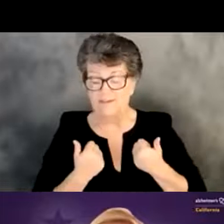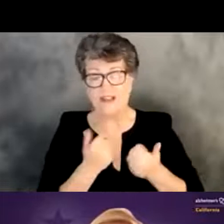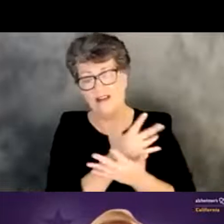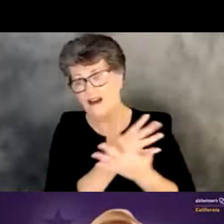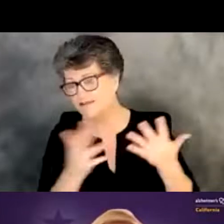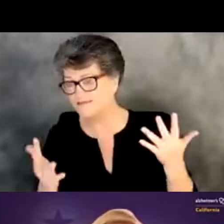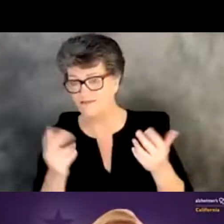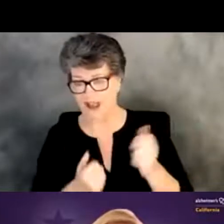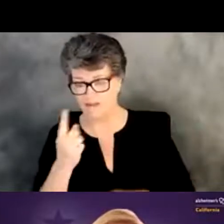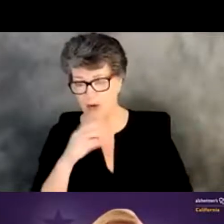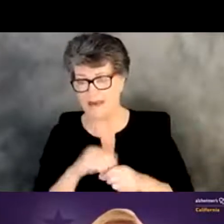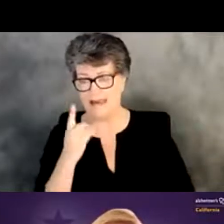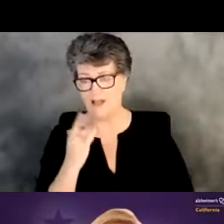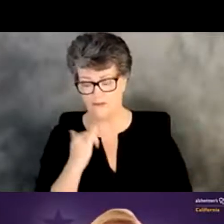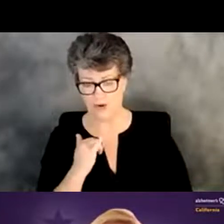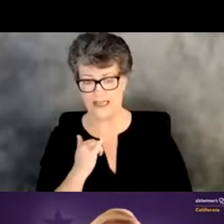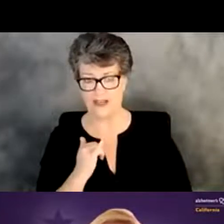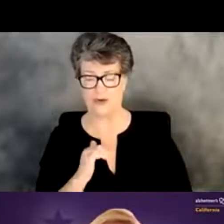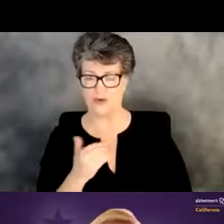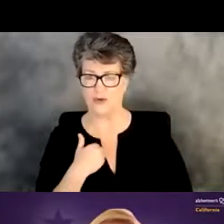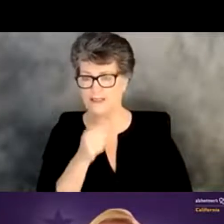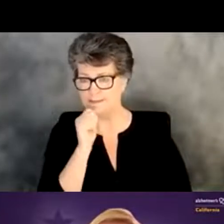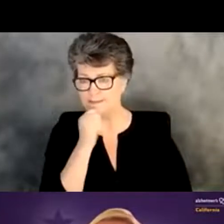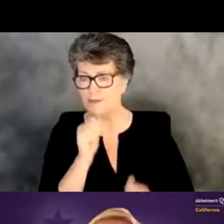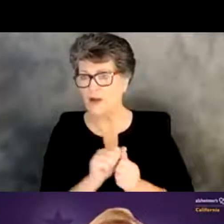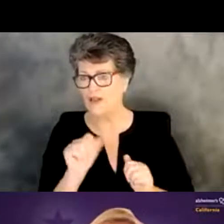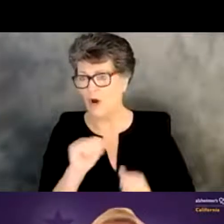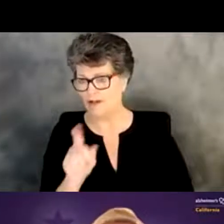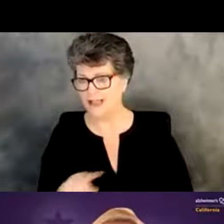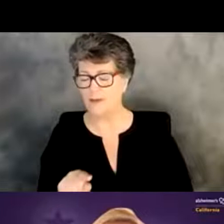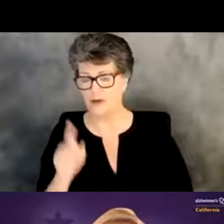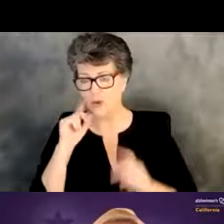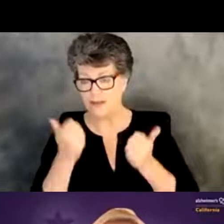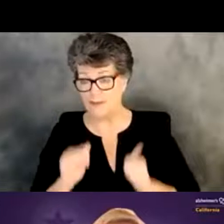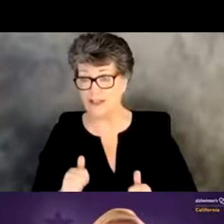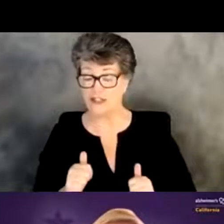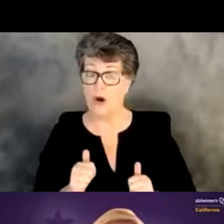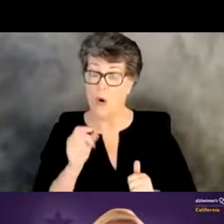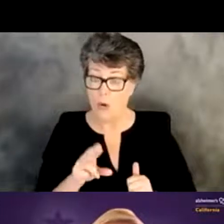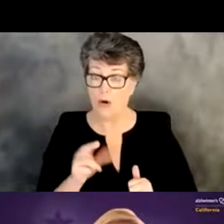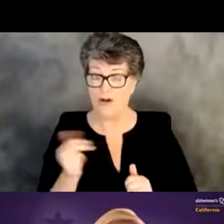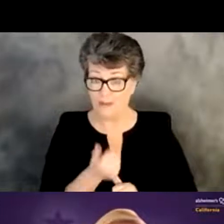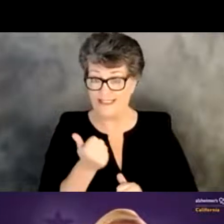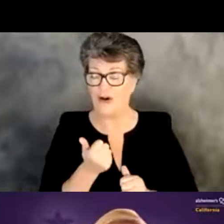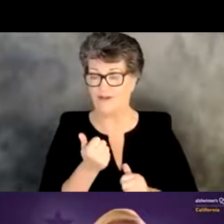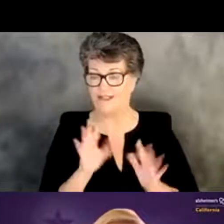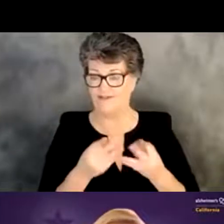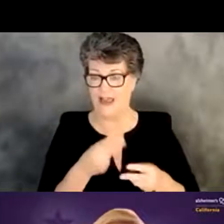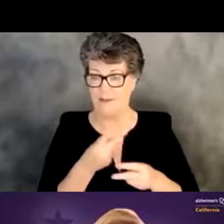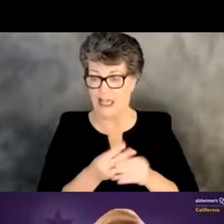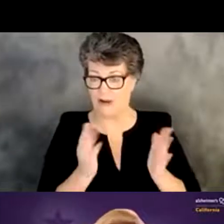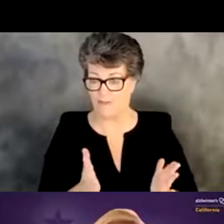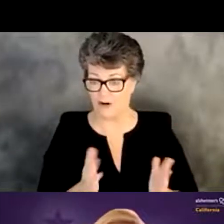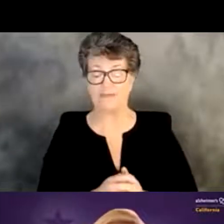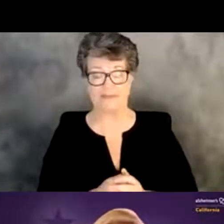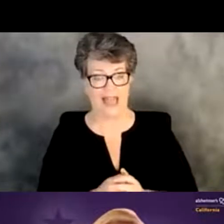everyone in California who lives with Alzheimer's, dementia, or is a family caregiver. So I'll be taking the big picture view, and it's